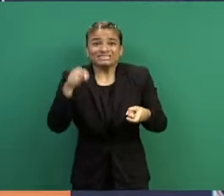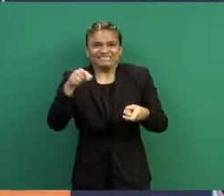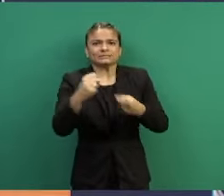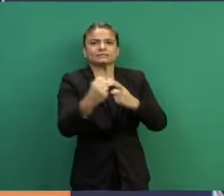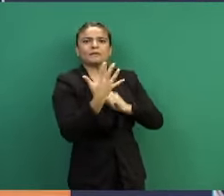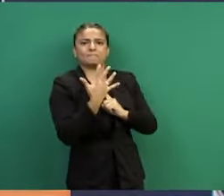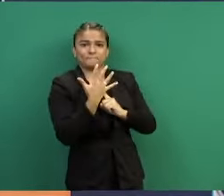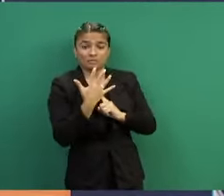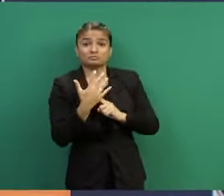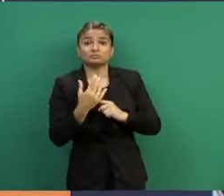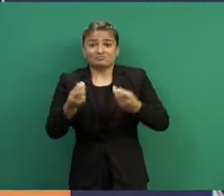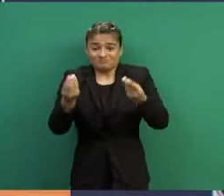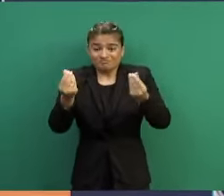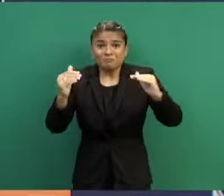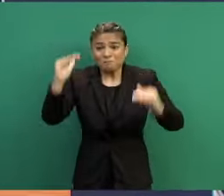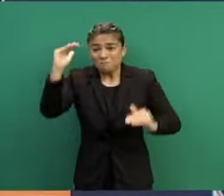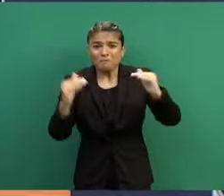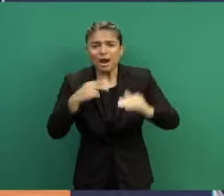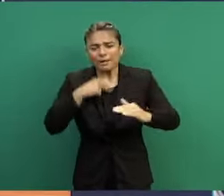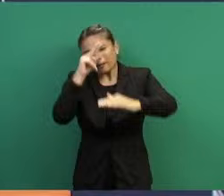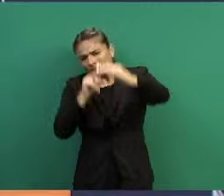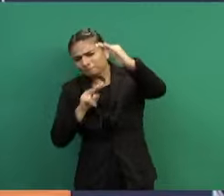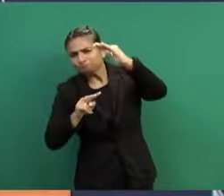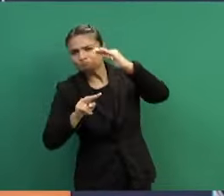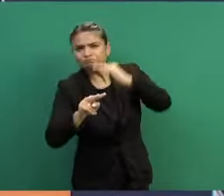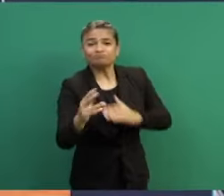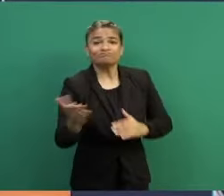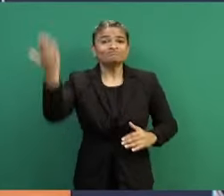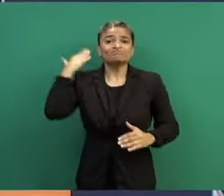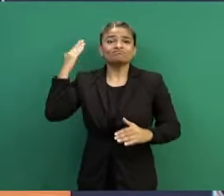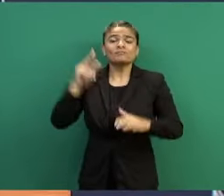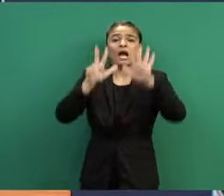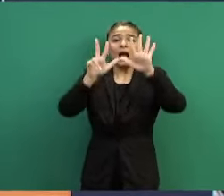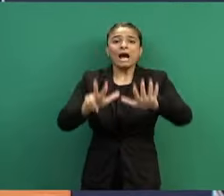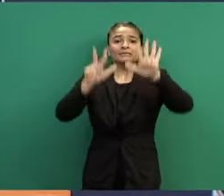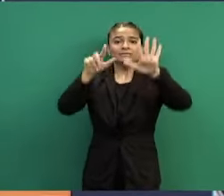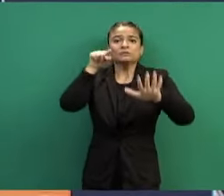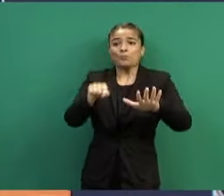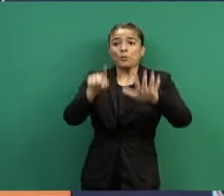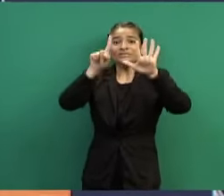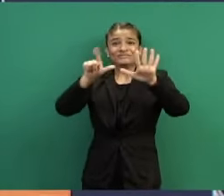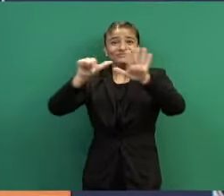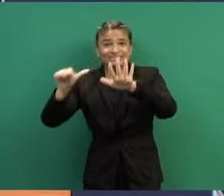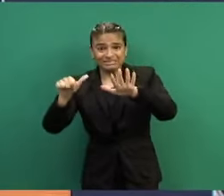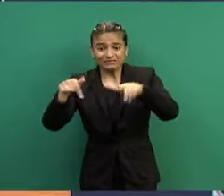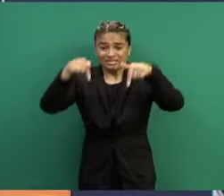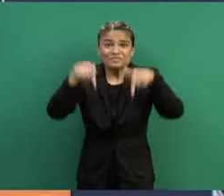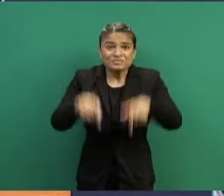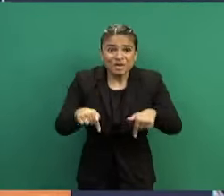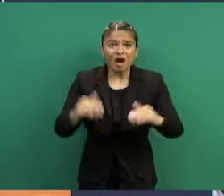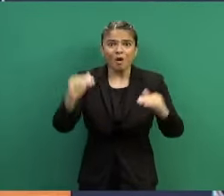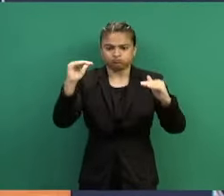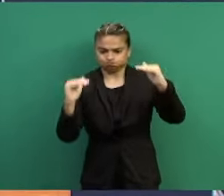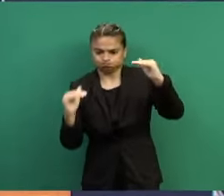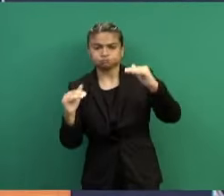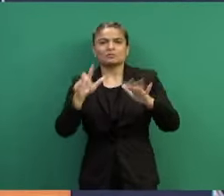dollar, compared to 18 rand 45 cents at the time of the previous meeting.